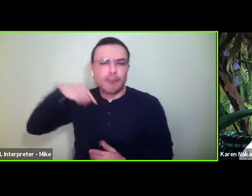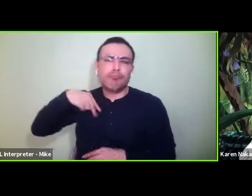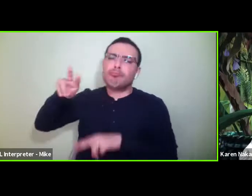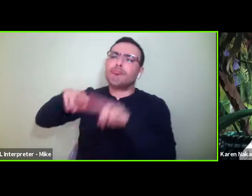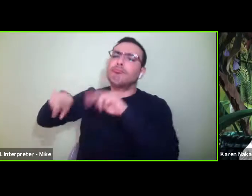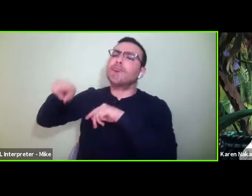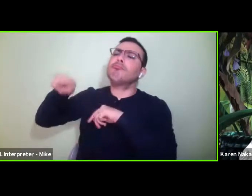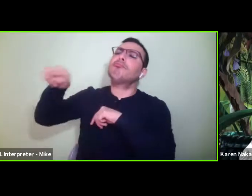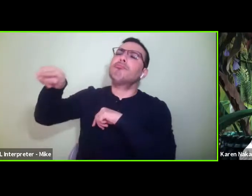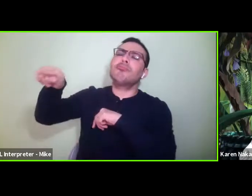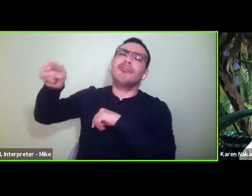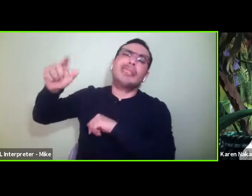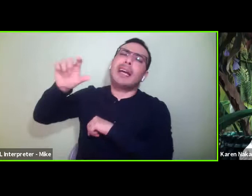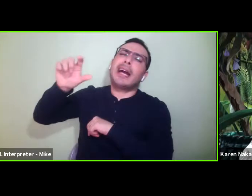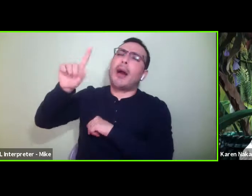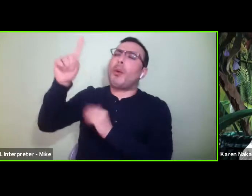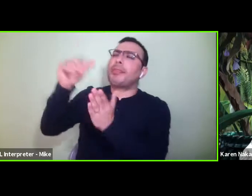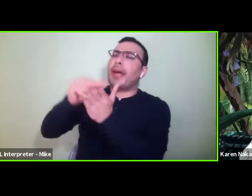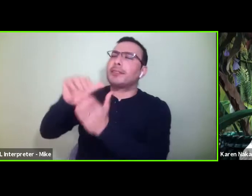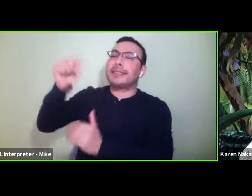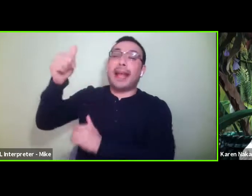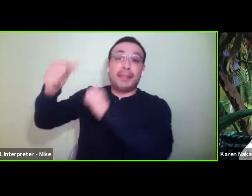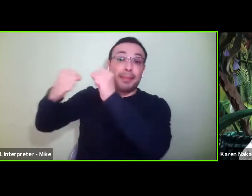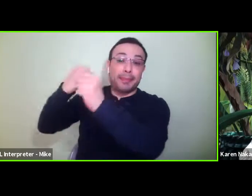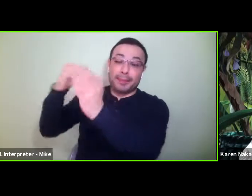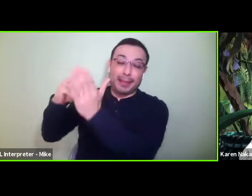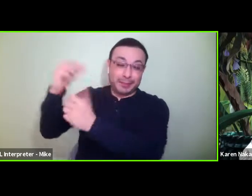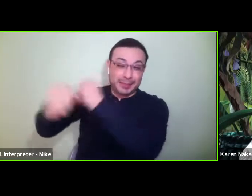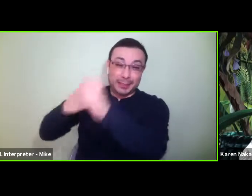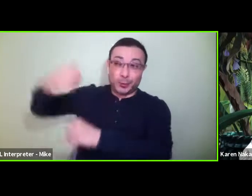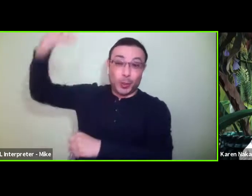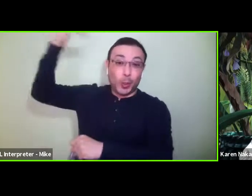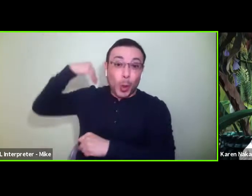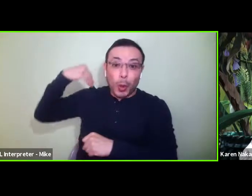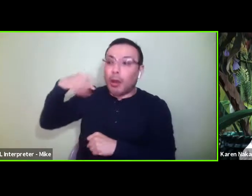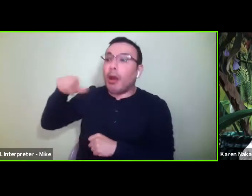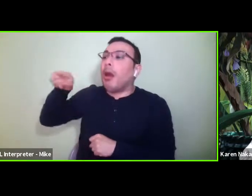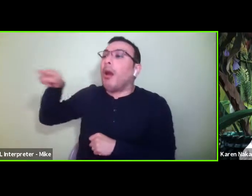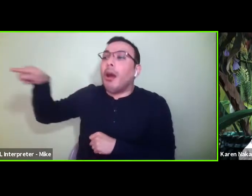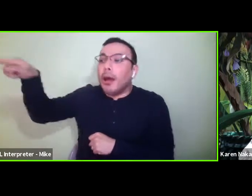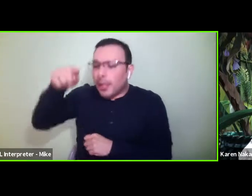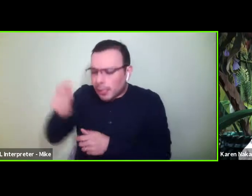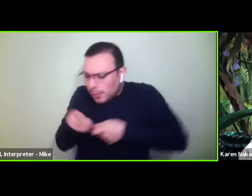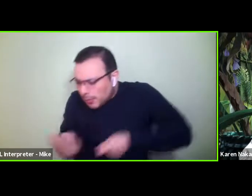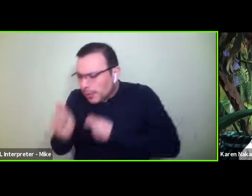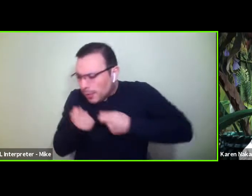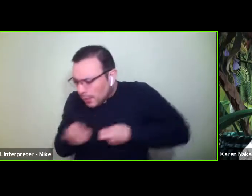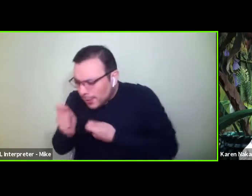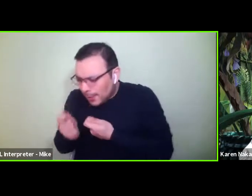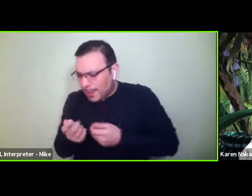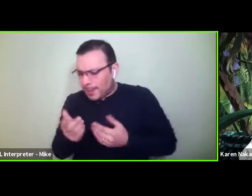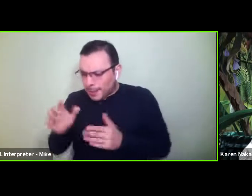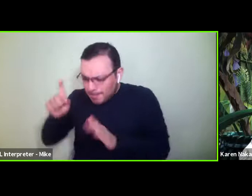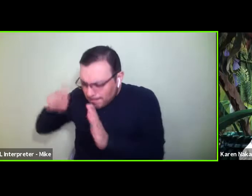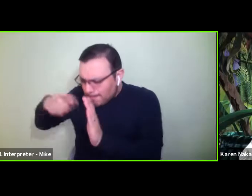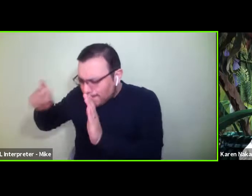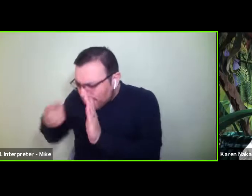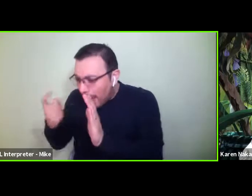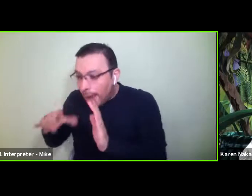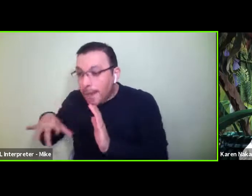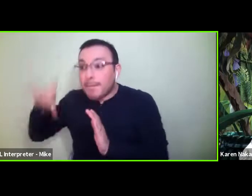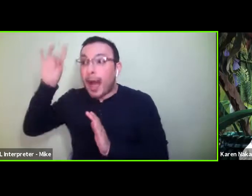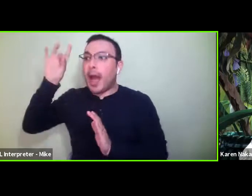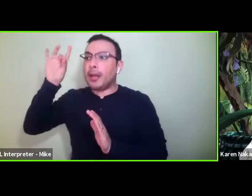1,000 or 10,000 years from now will know we existed. And by we, I mean disabled people. My friend and Crip artist, Riva